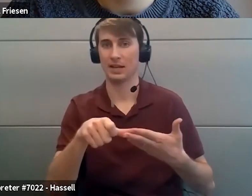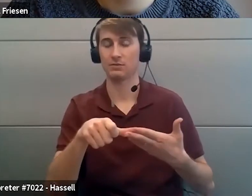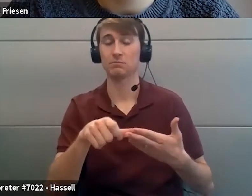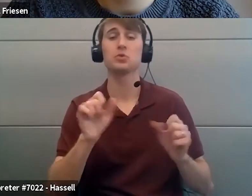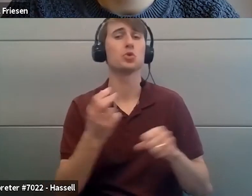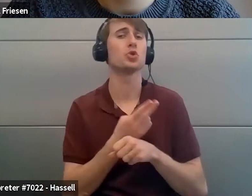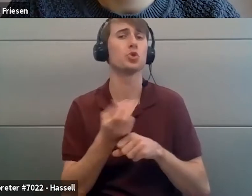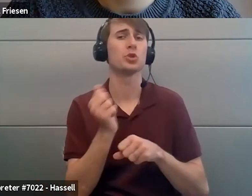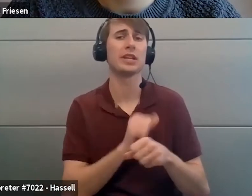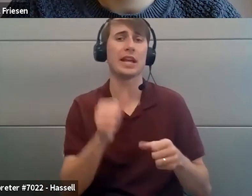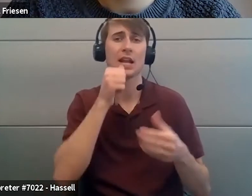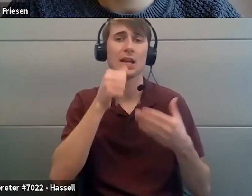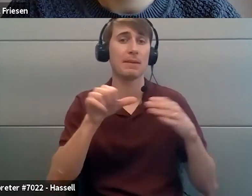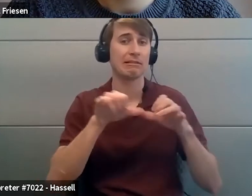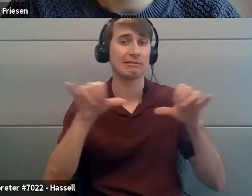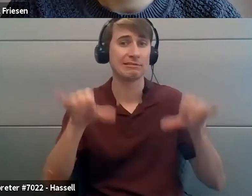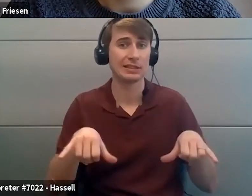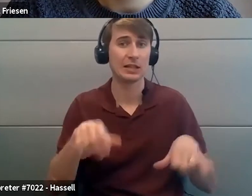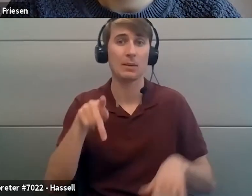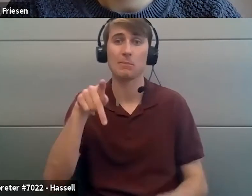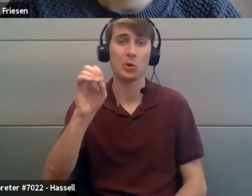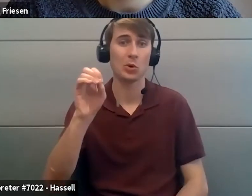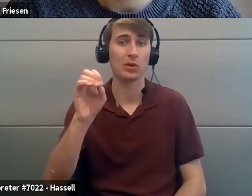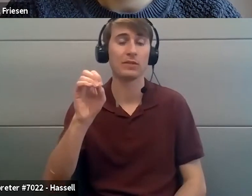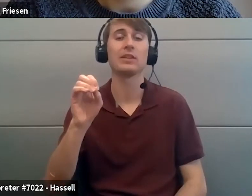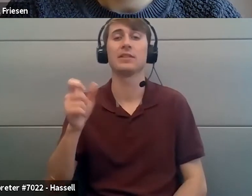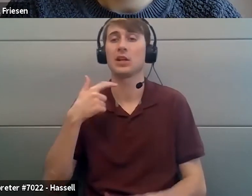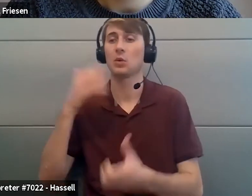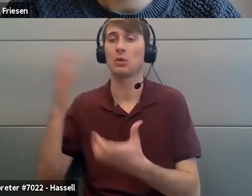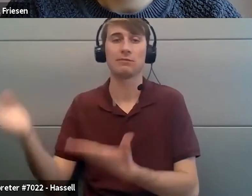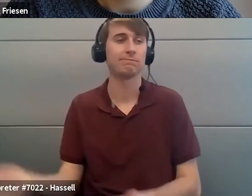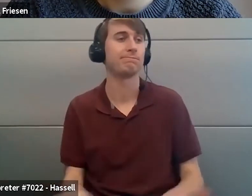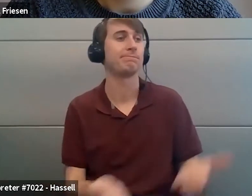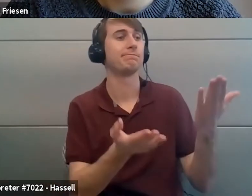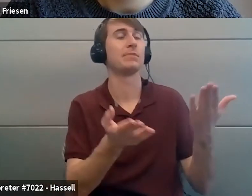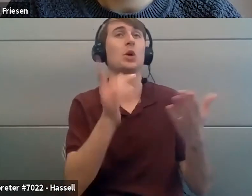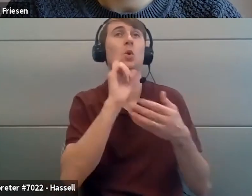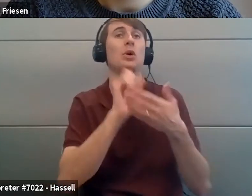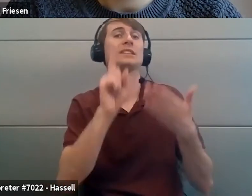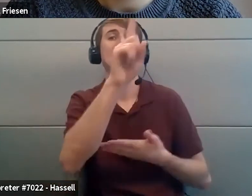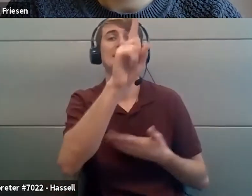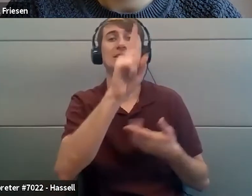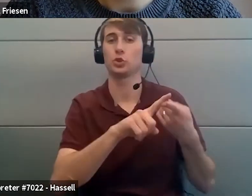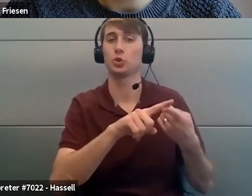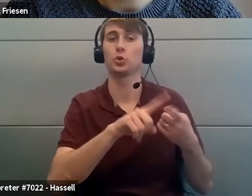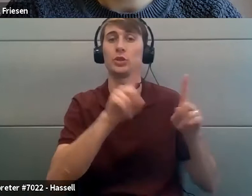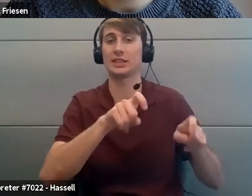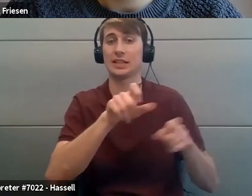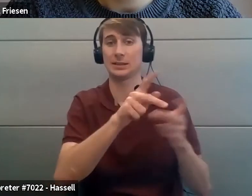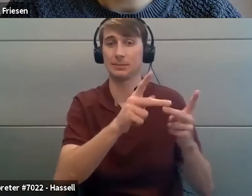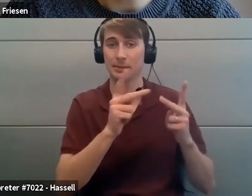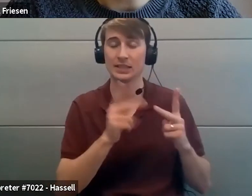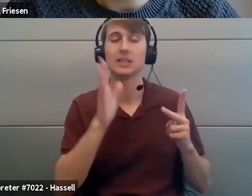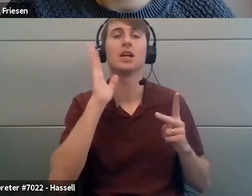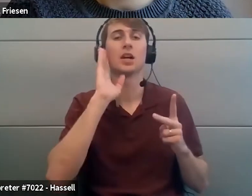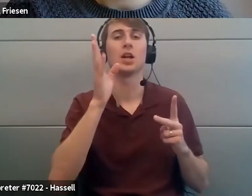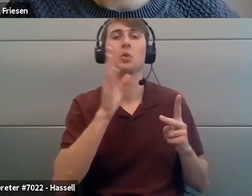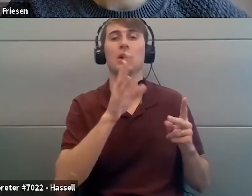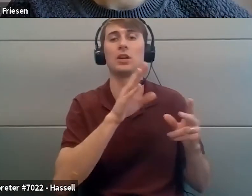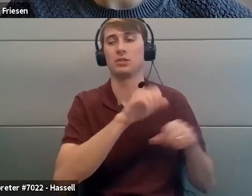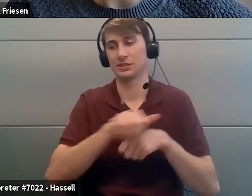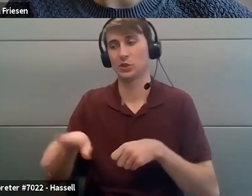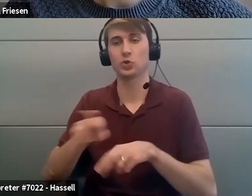which allows the system to take the sample away, and then they'll get the results back. So it very